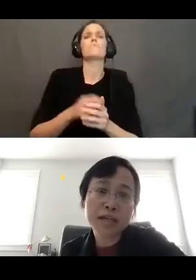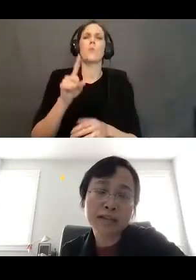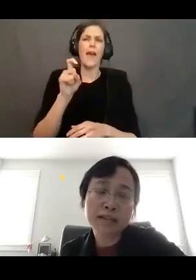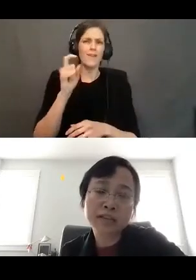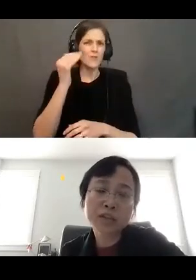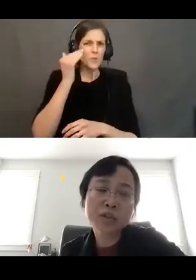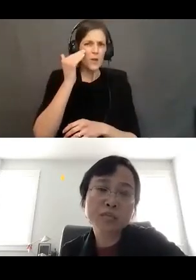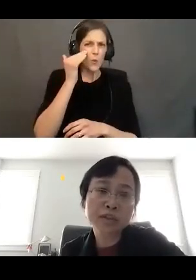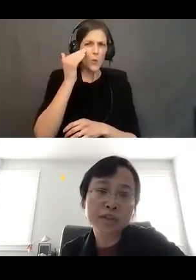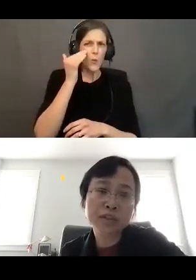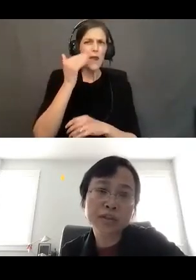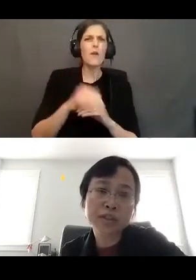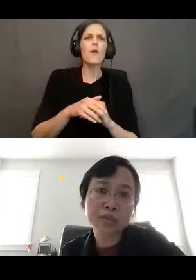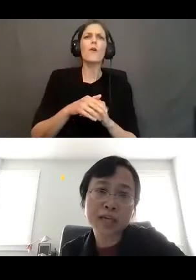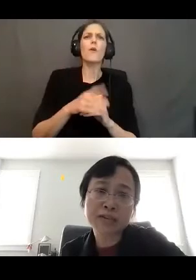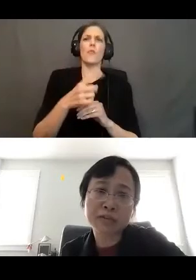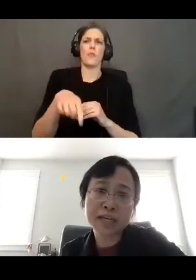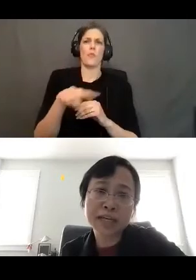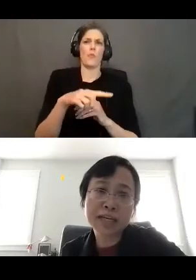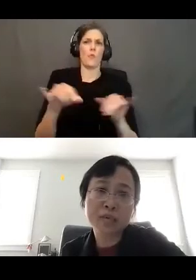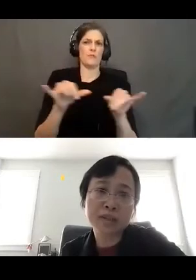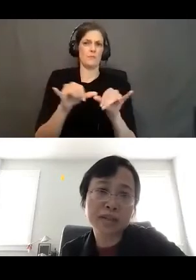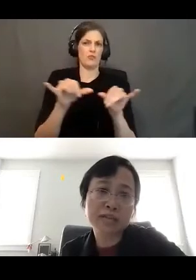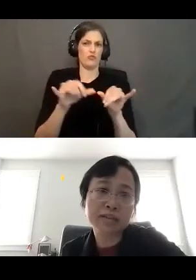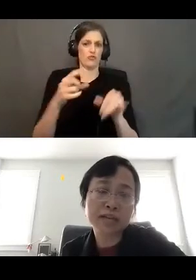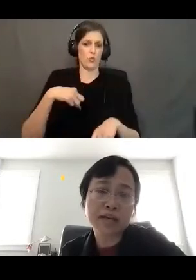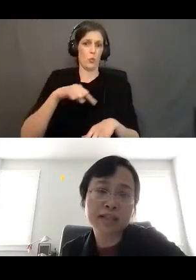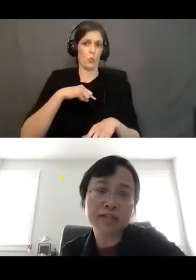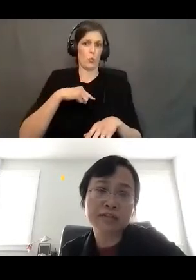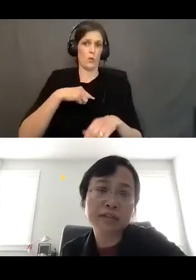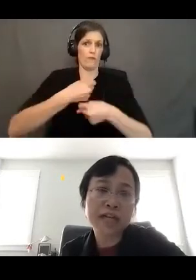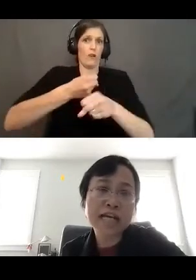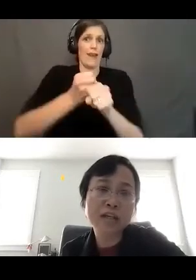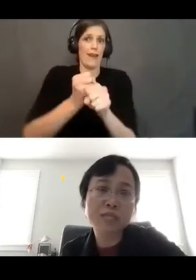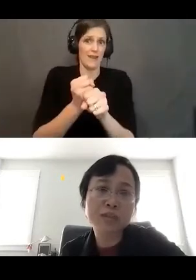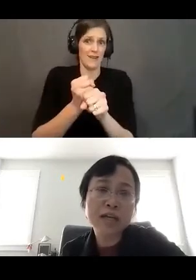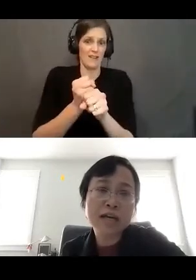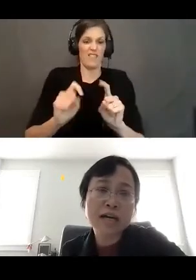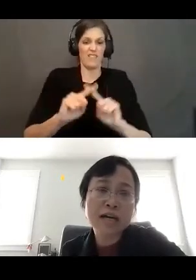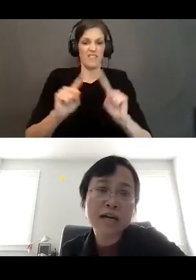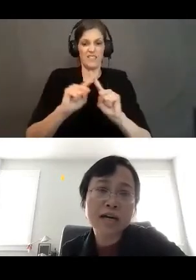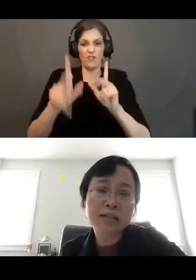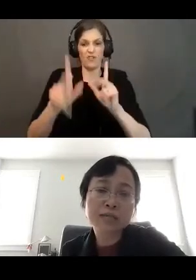that such measures that we have created with these kinds of different items,